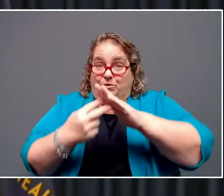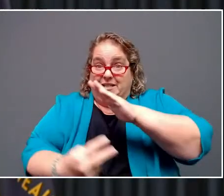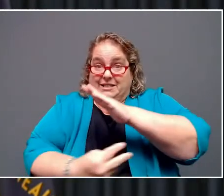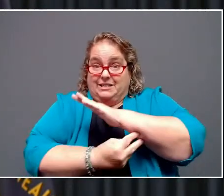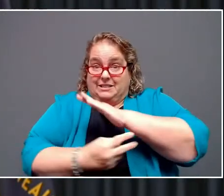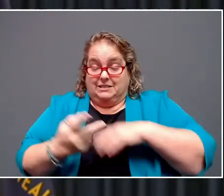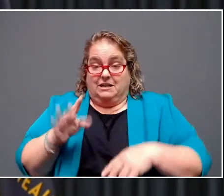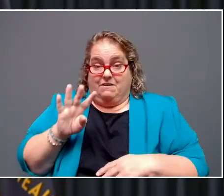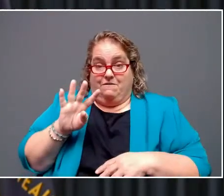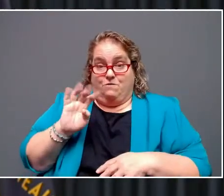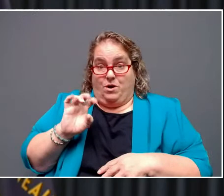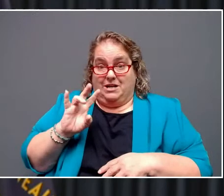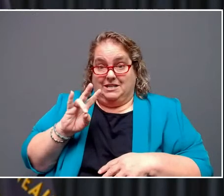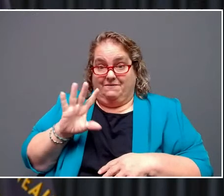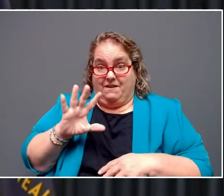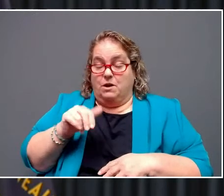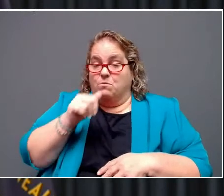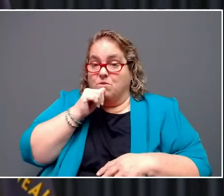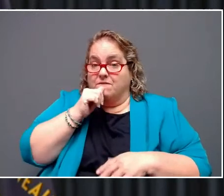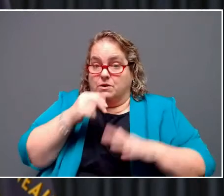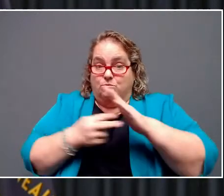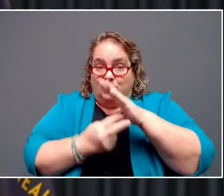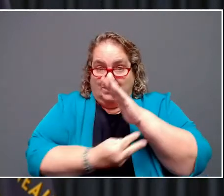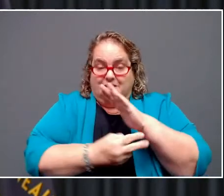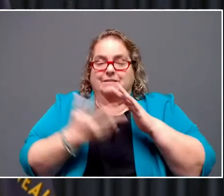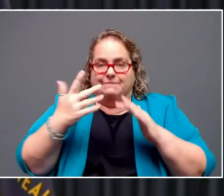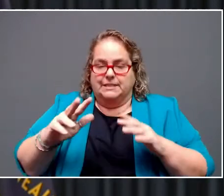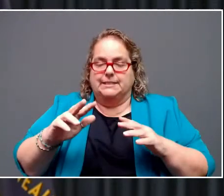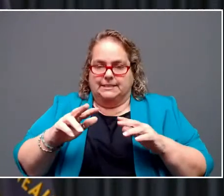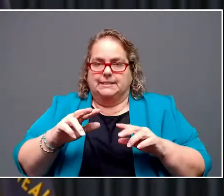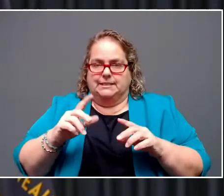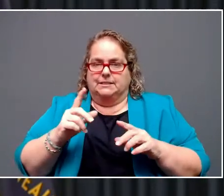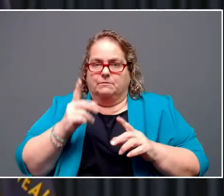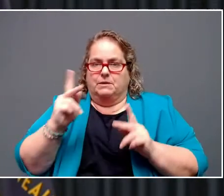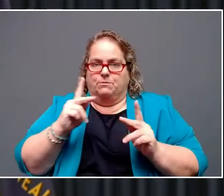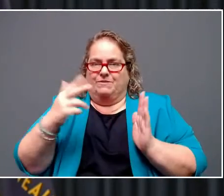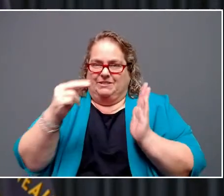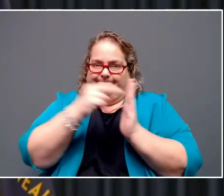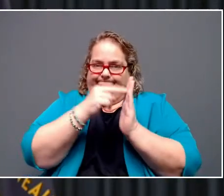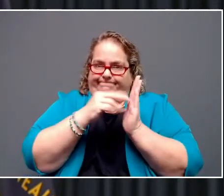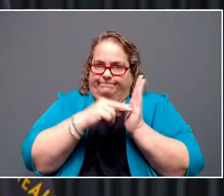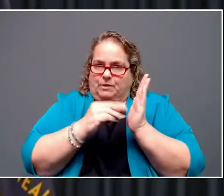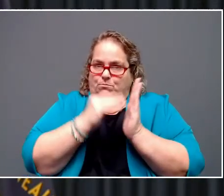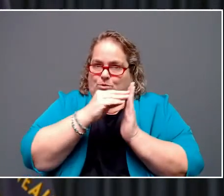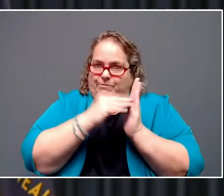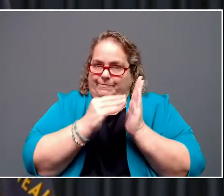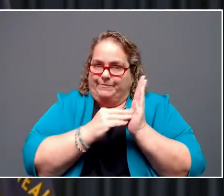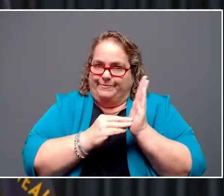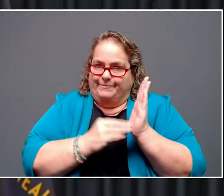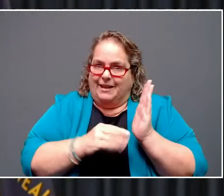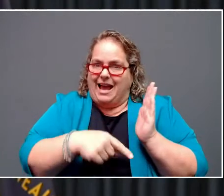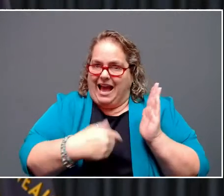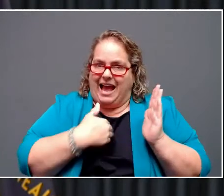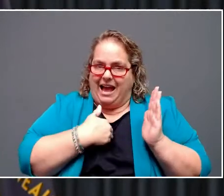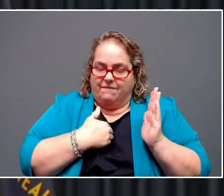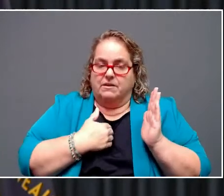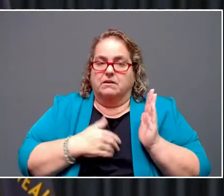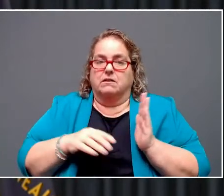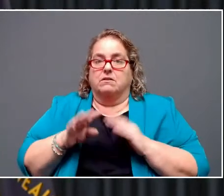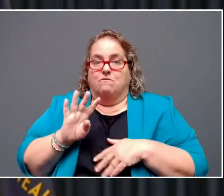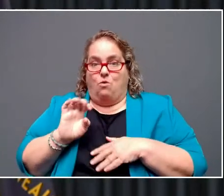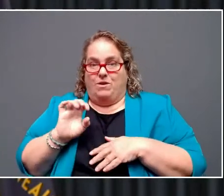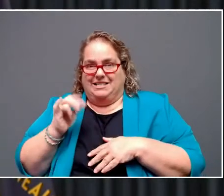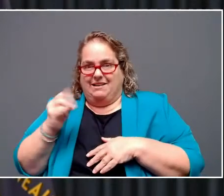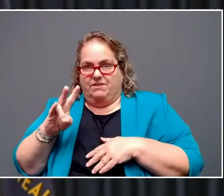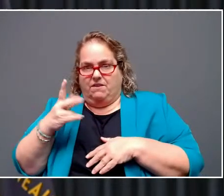have been registered. 314 assessments have been completed. They're being evaluated by KYTC and FEMA. Remember, the